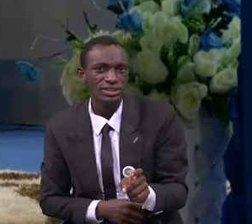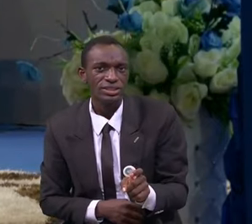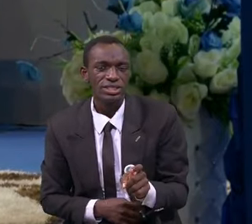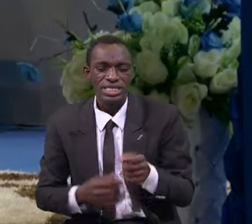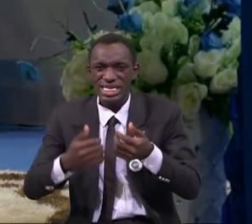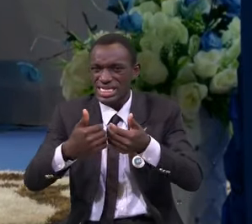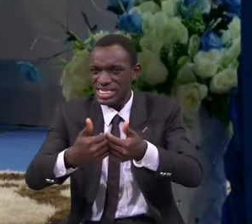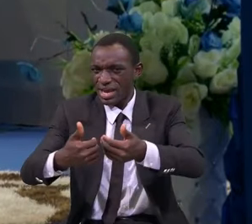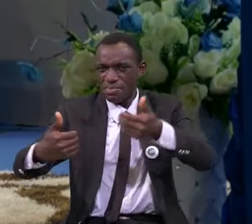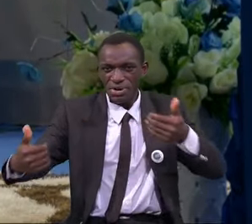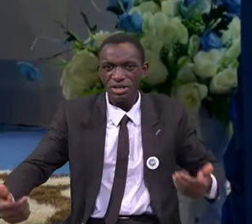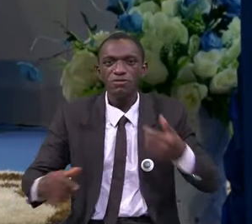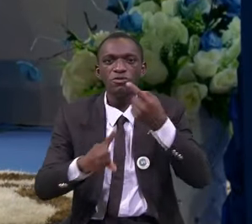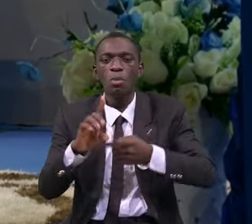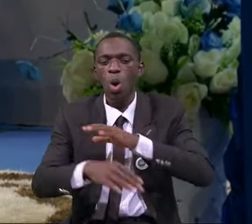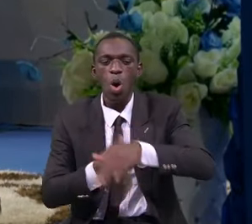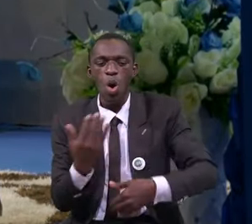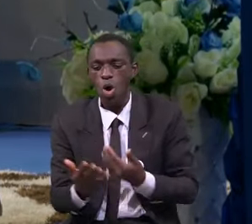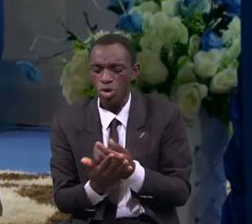Separate from all those idols.